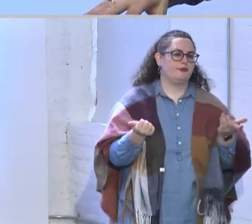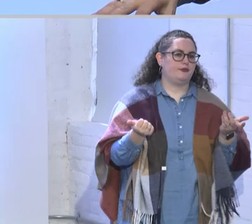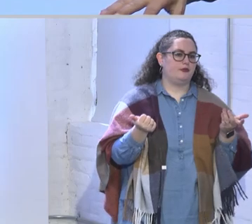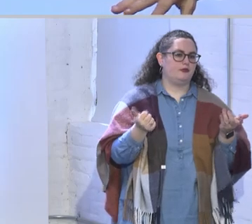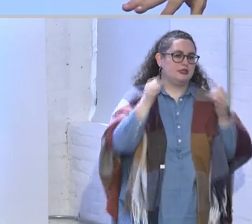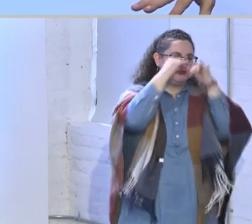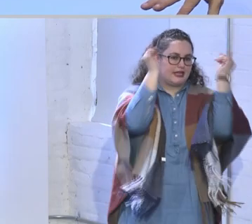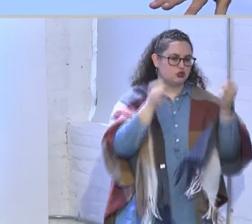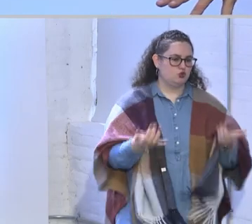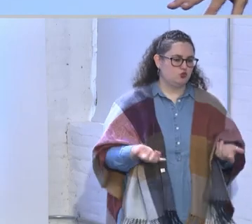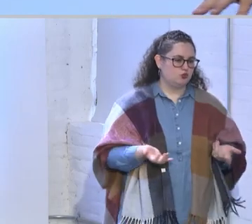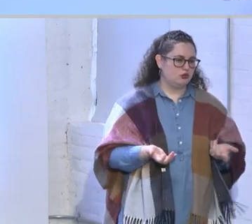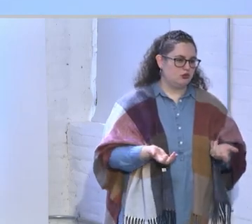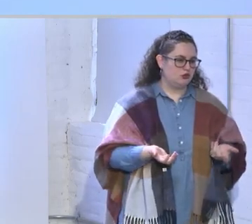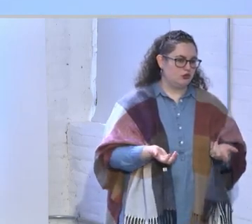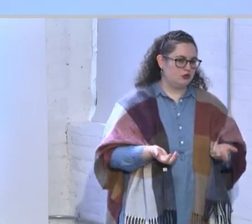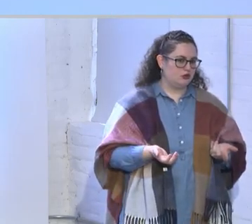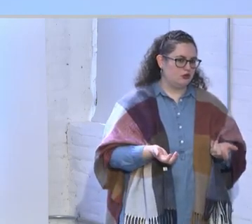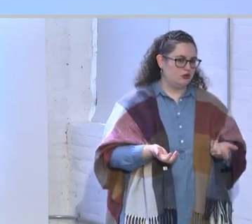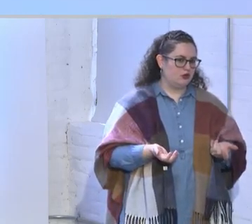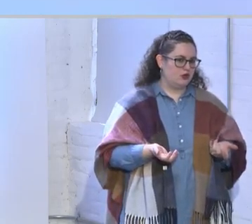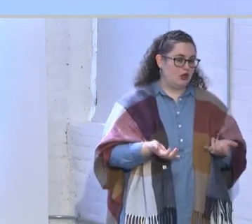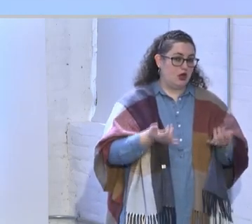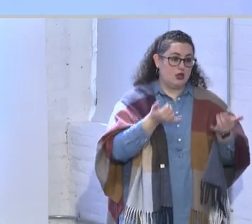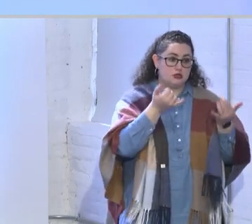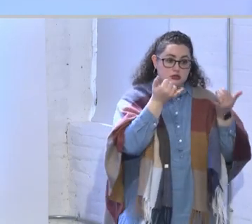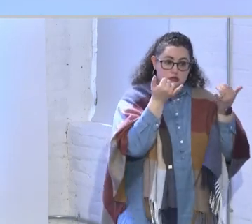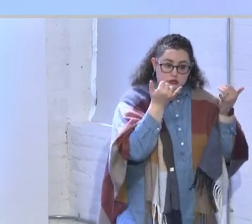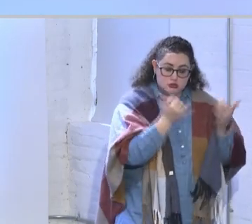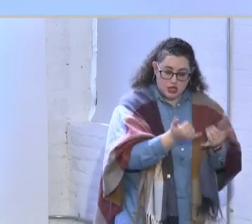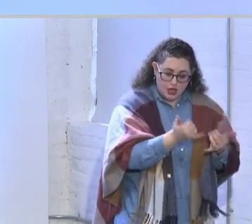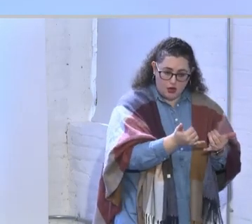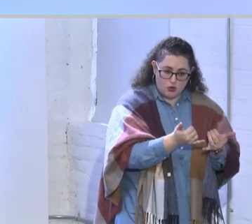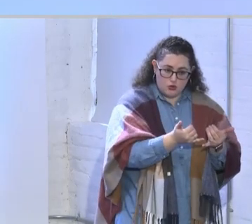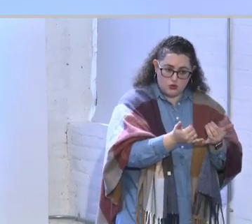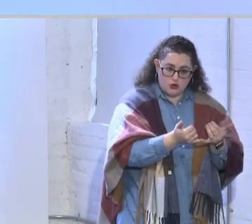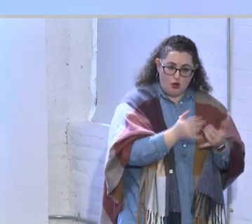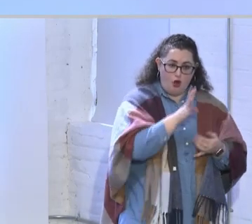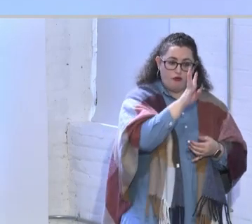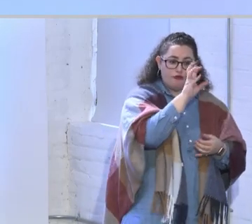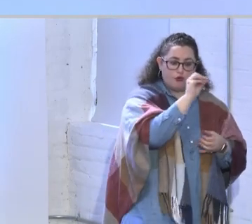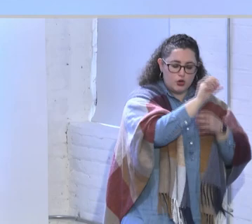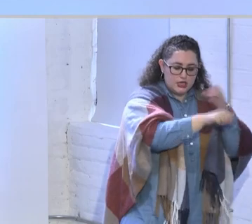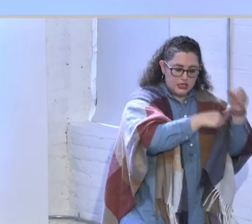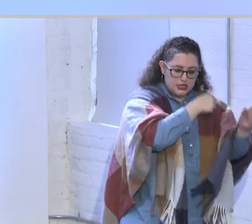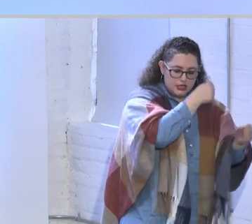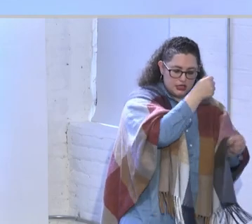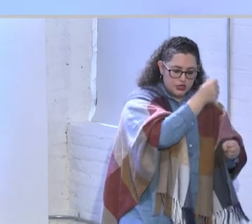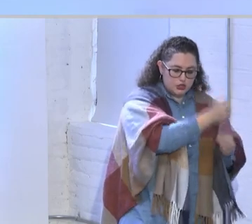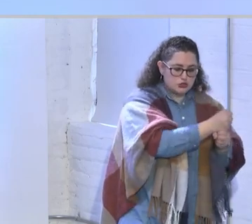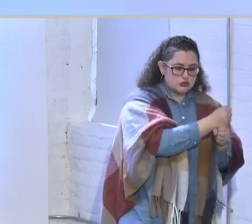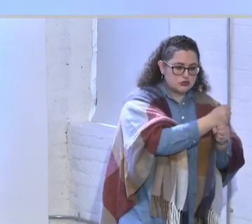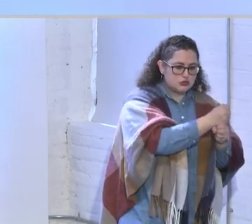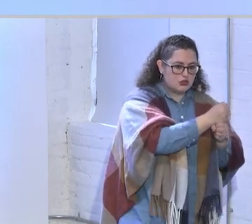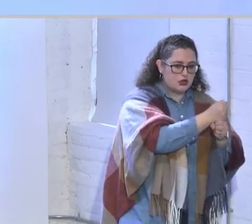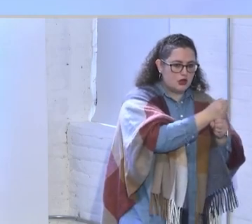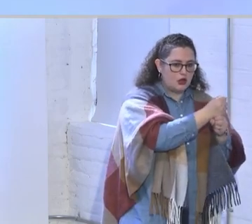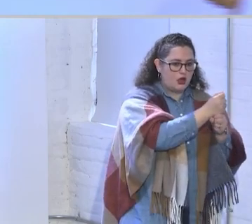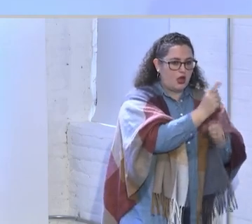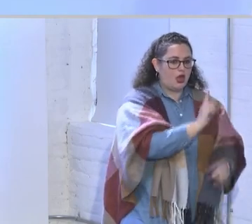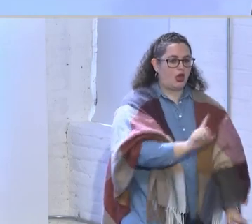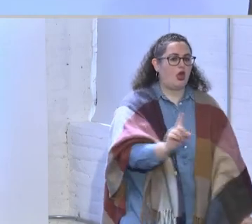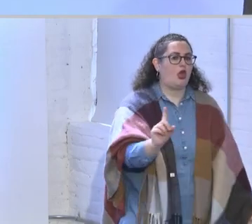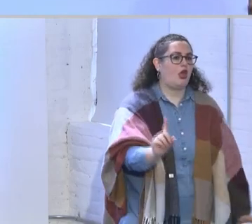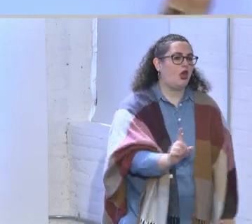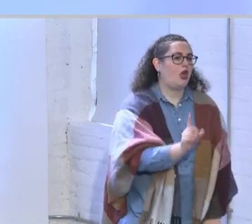law was given. So now they've been 40 years just going,